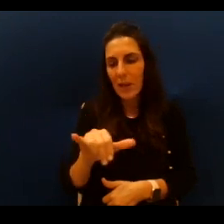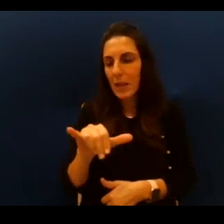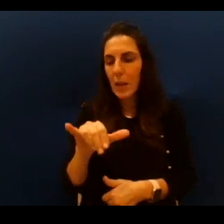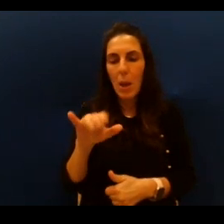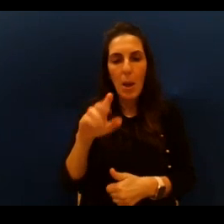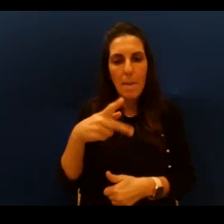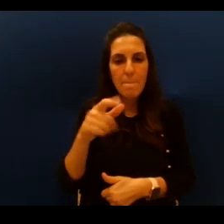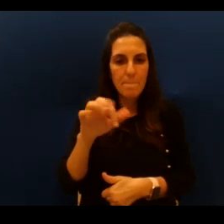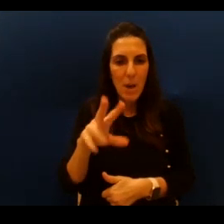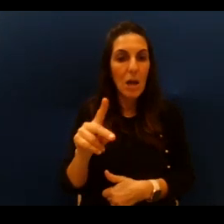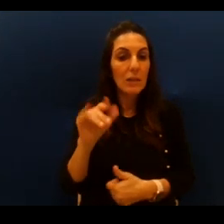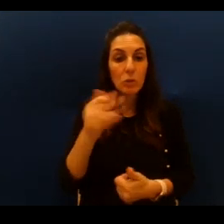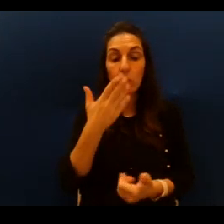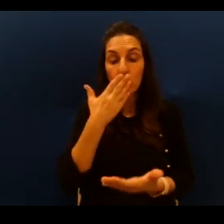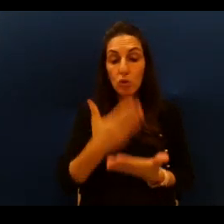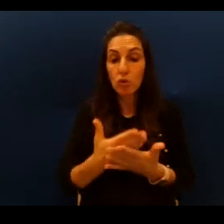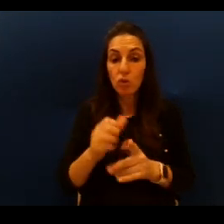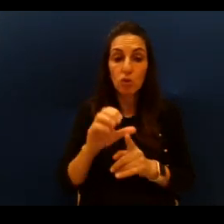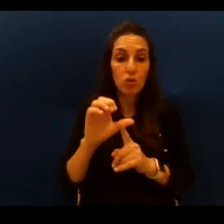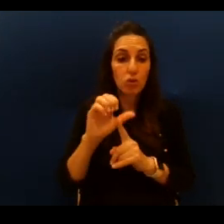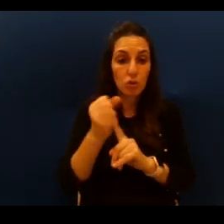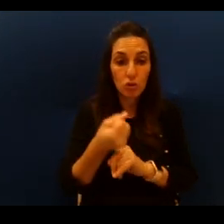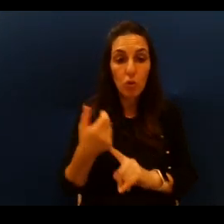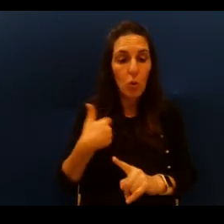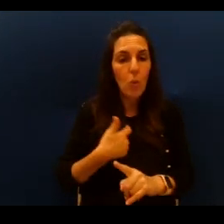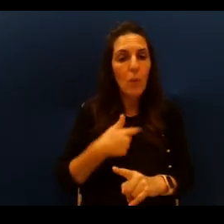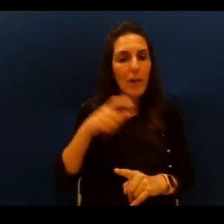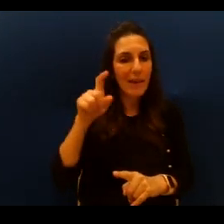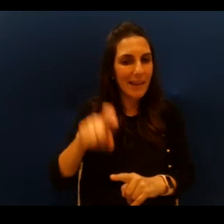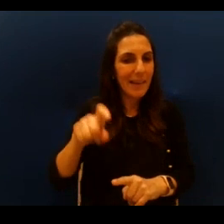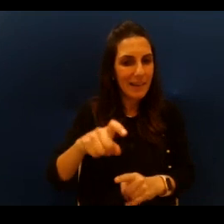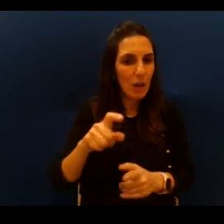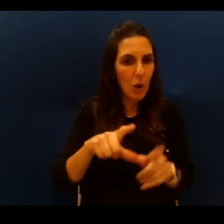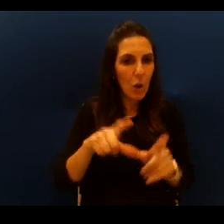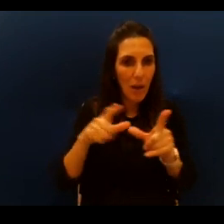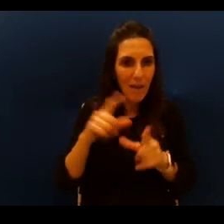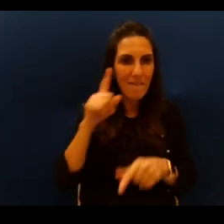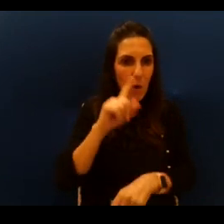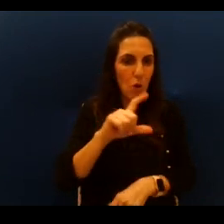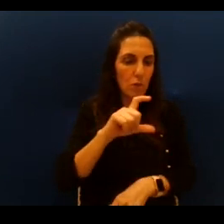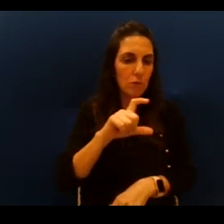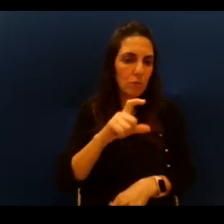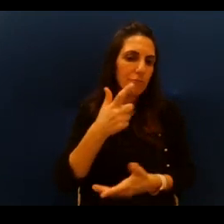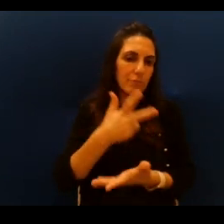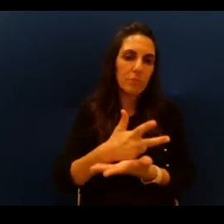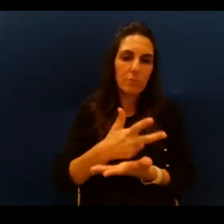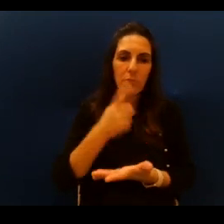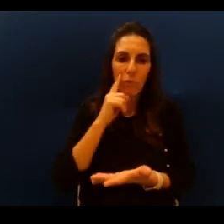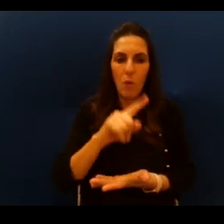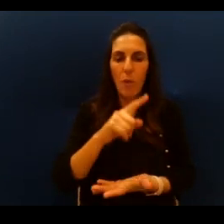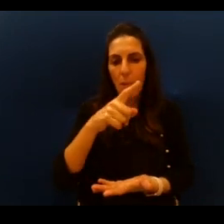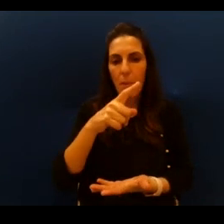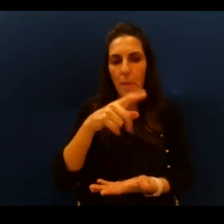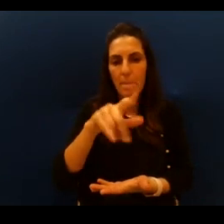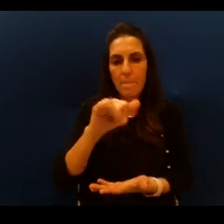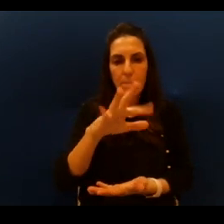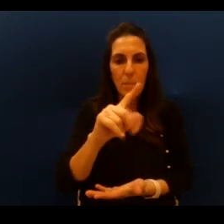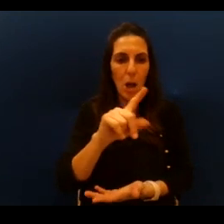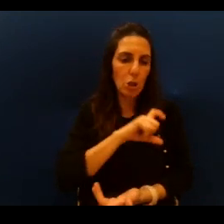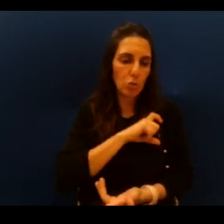a location for those park rangers and other city departments' needs. This became available,